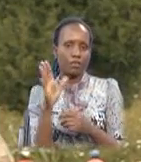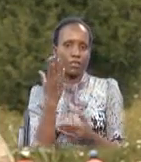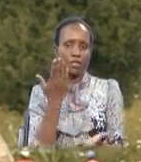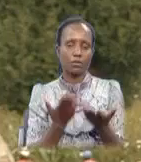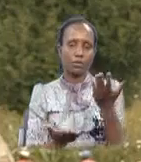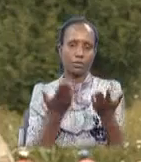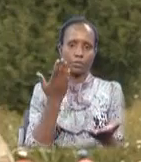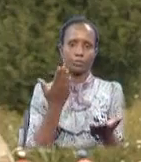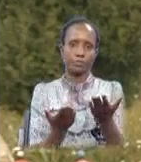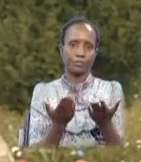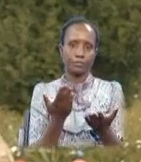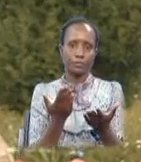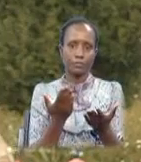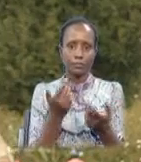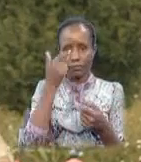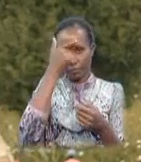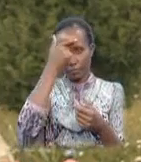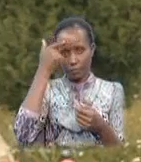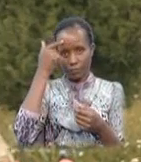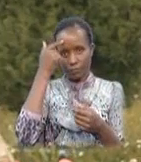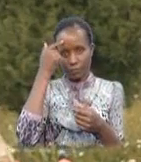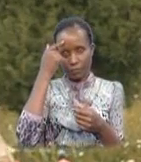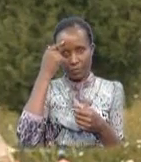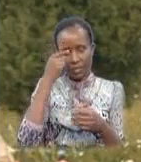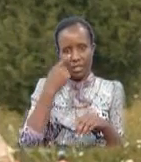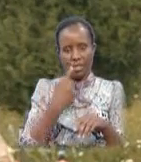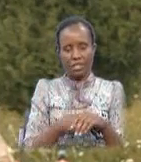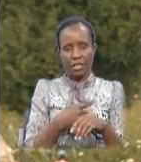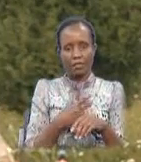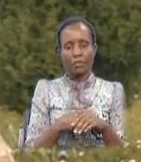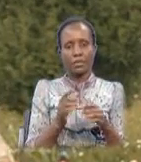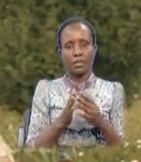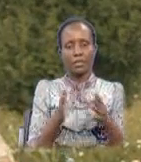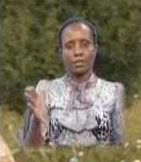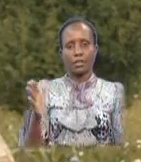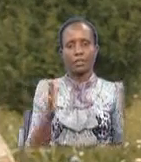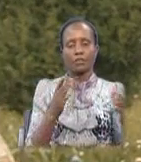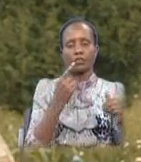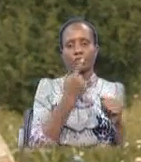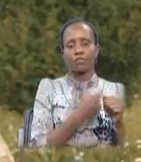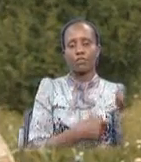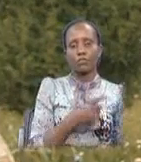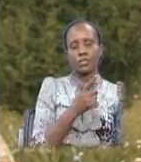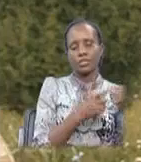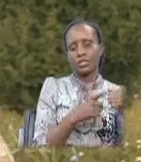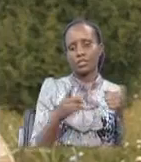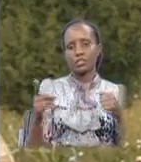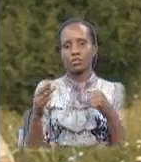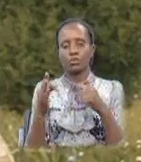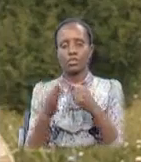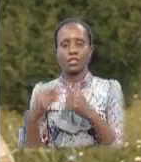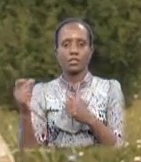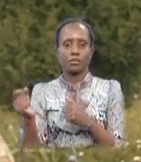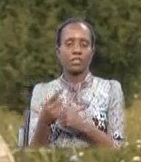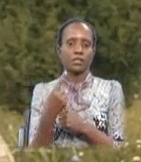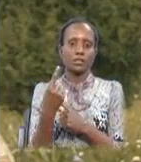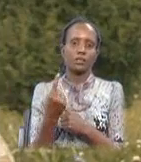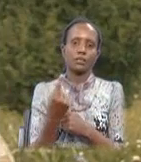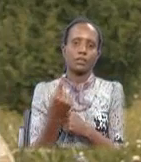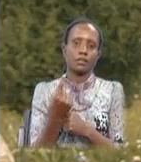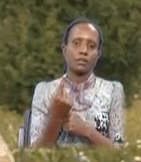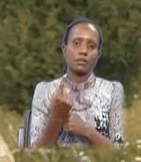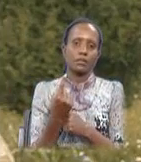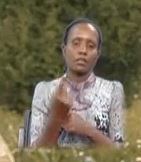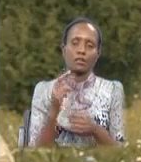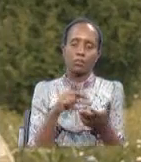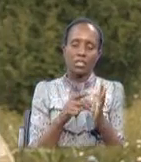kilos because the harvesting period is extended from 6 to 8 months.